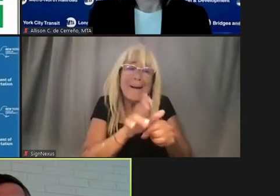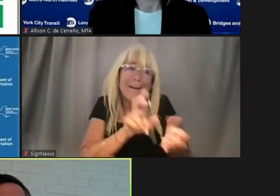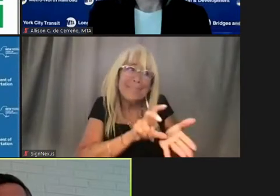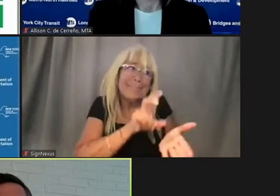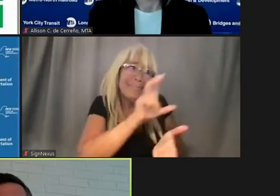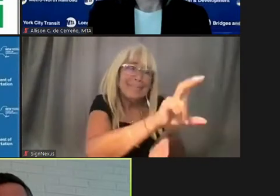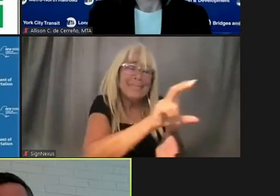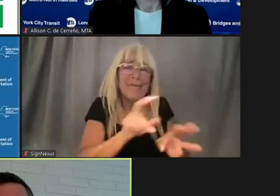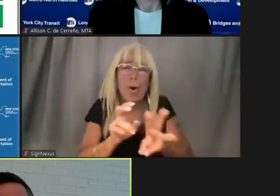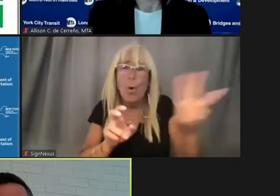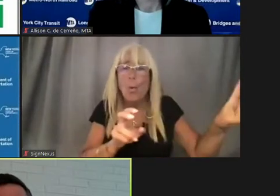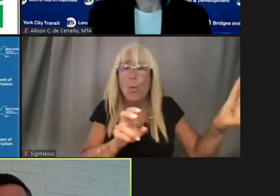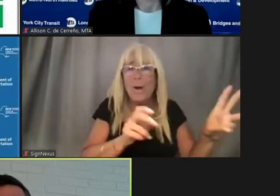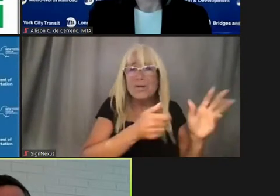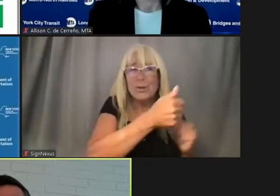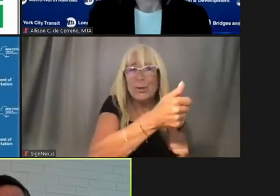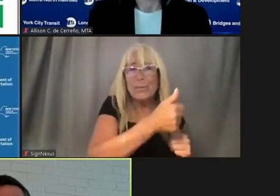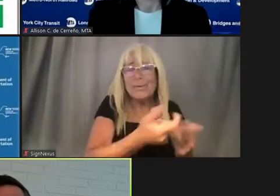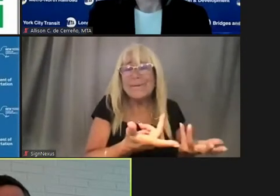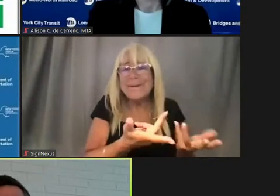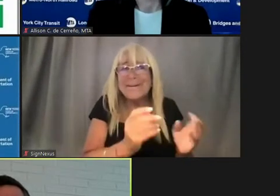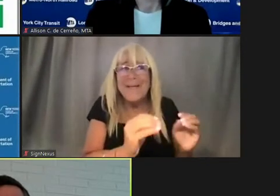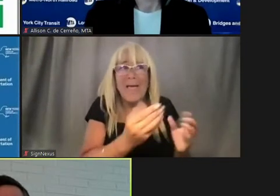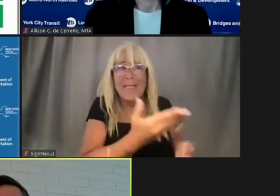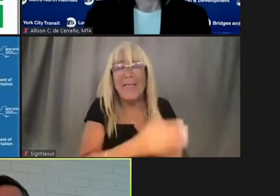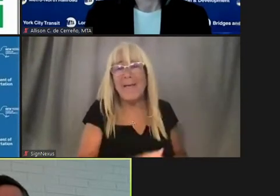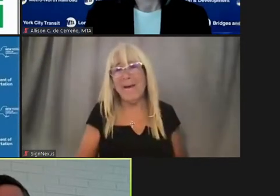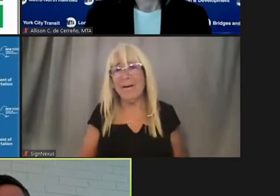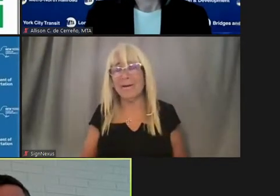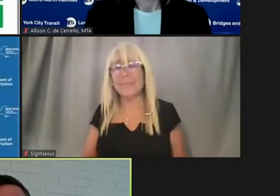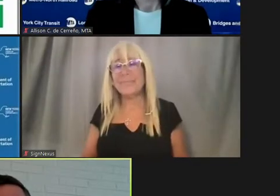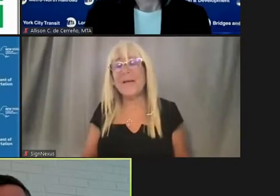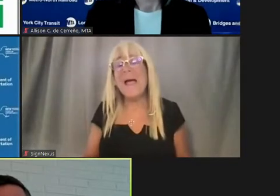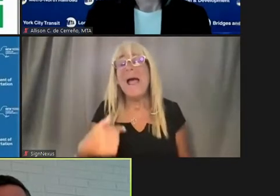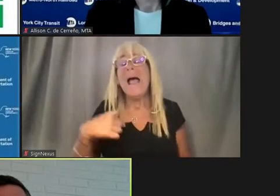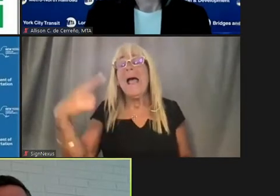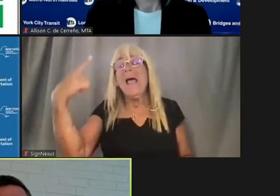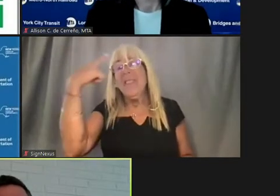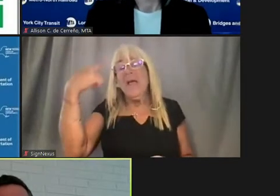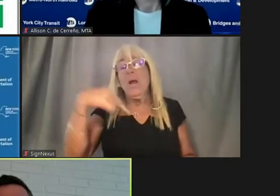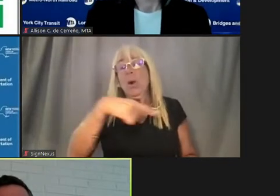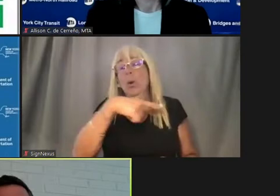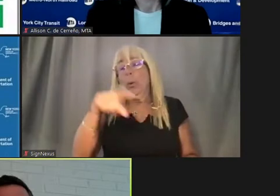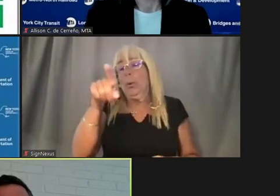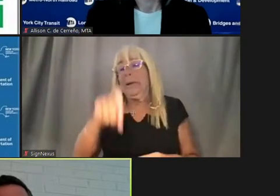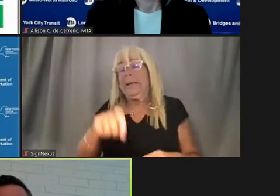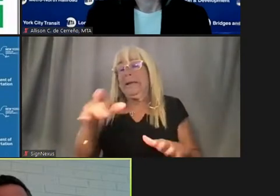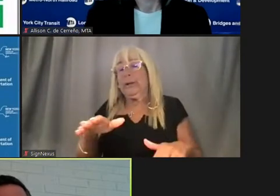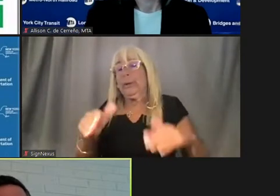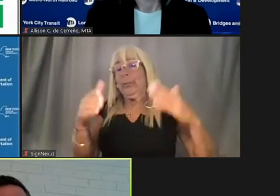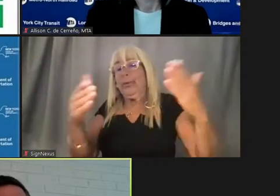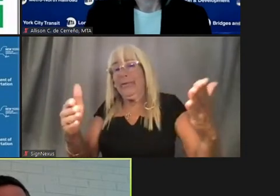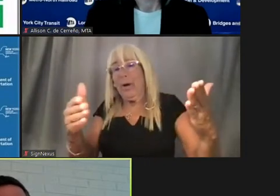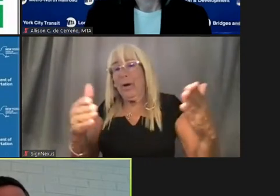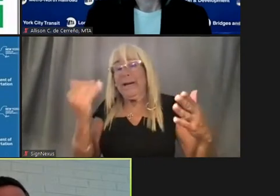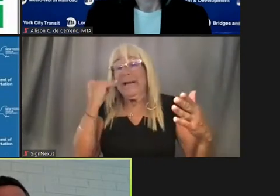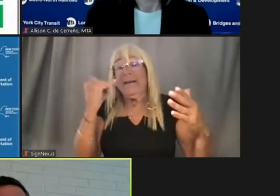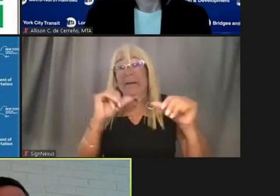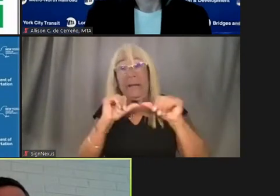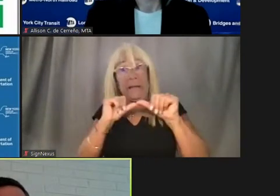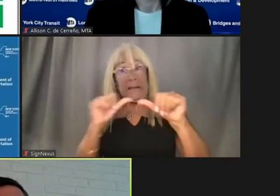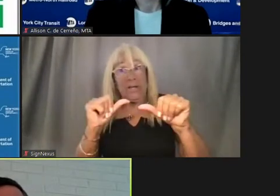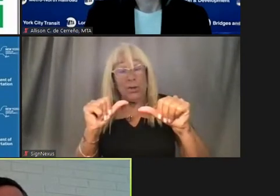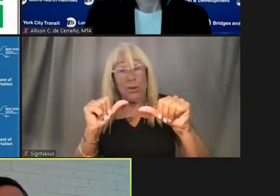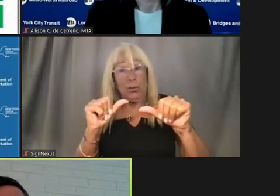of course there there's nothing there so I think we need to provide if this is going to go forward